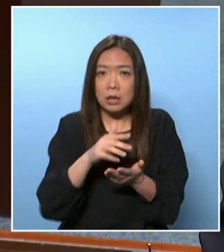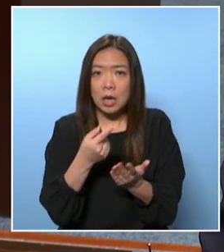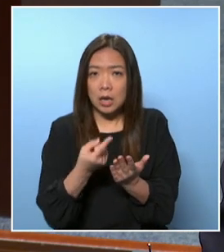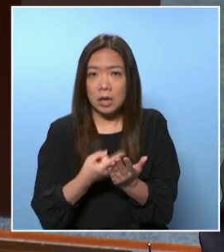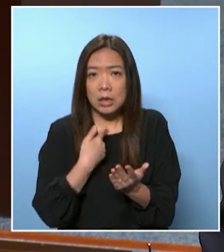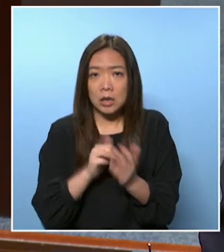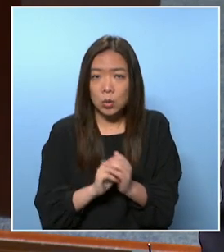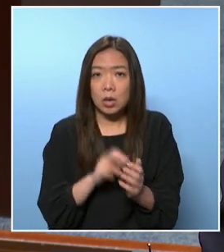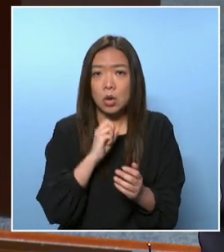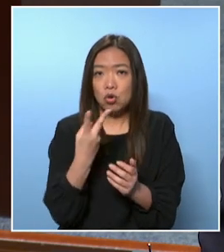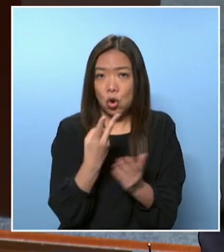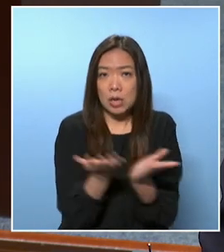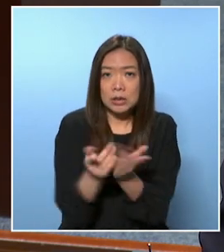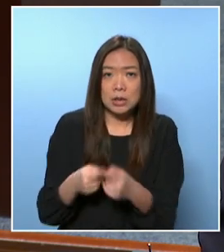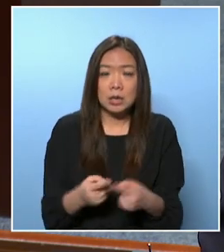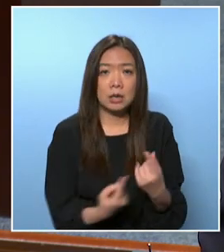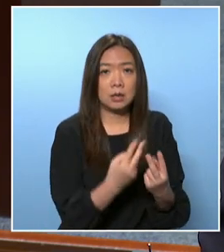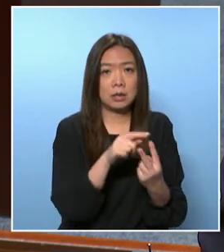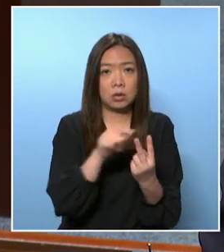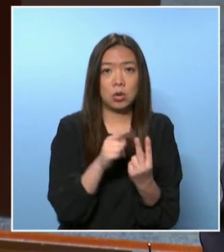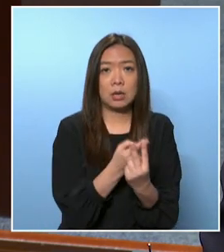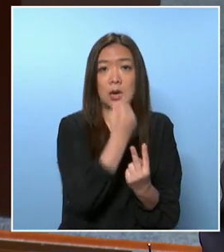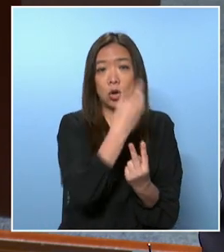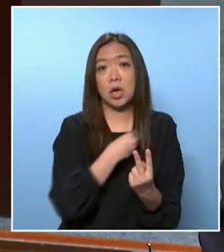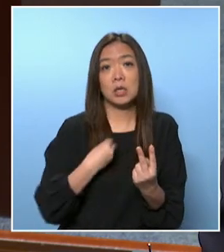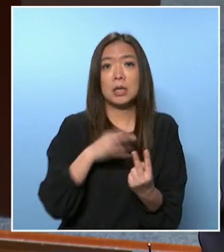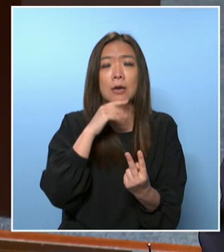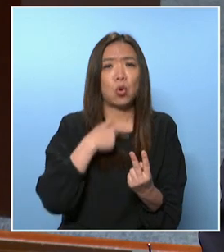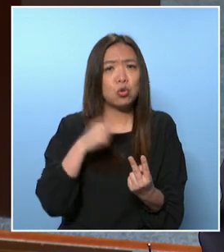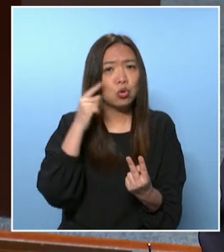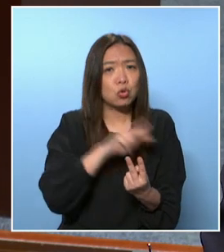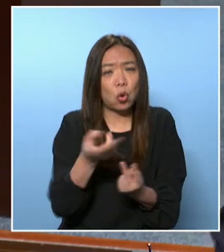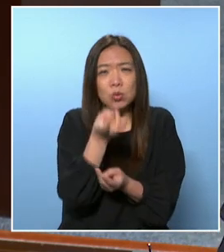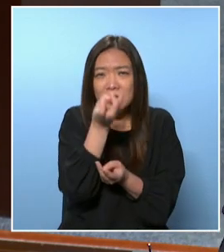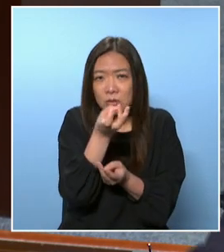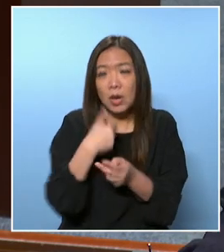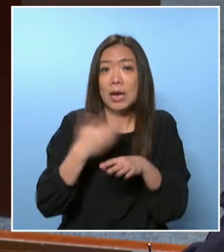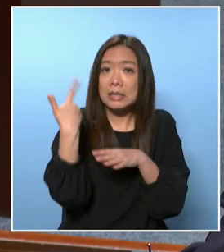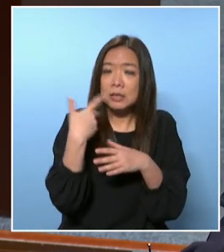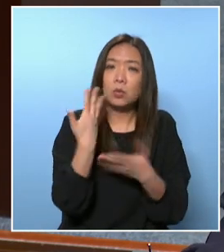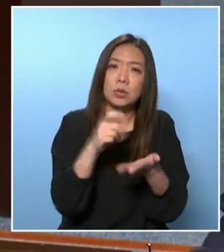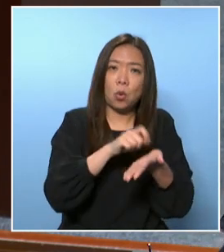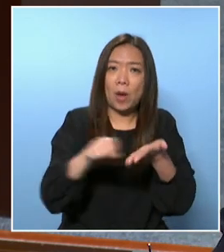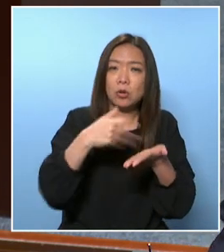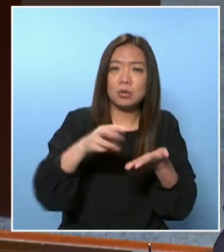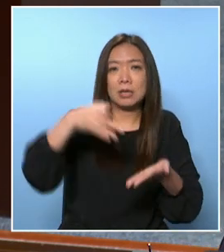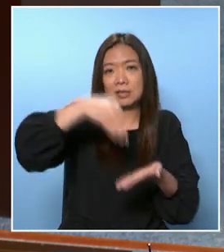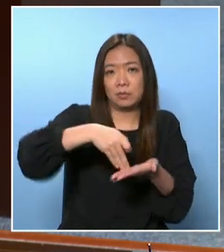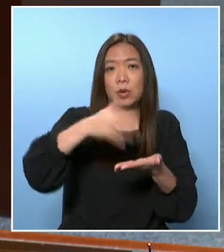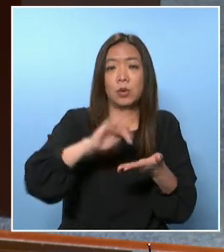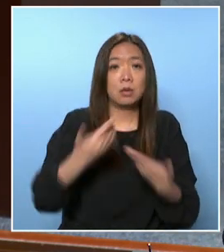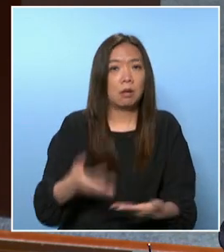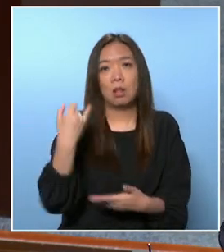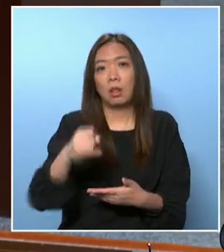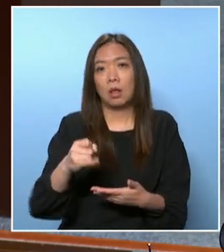a new one, you need two witnesses, one of them being a doctor. If I just have a minor amendment, the previous I